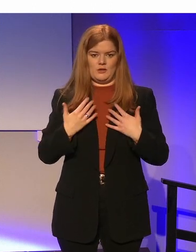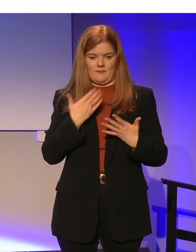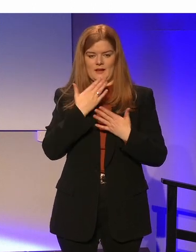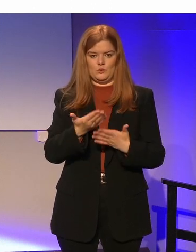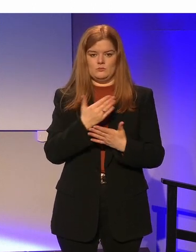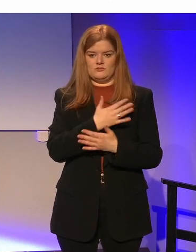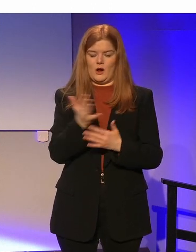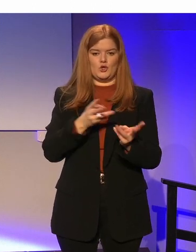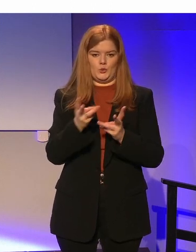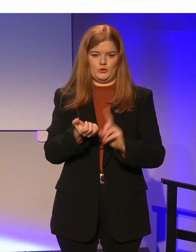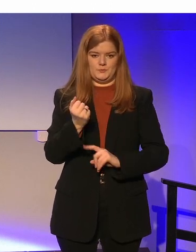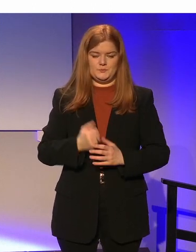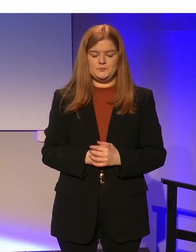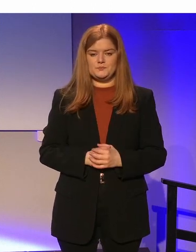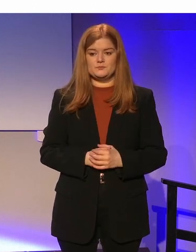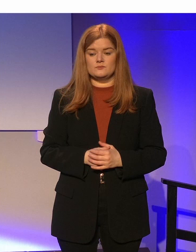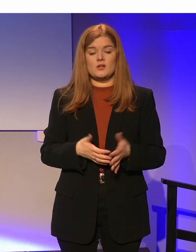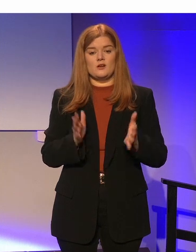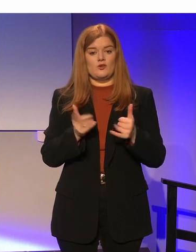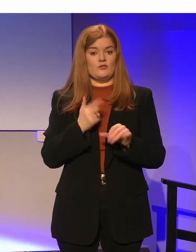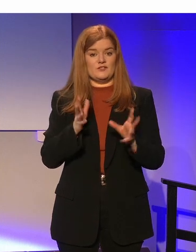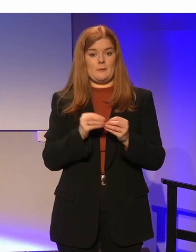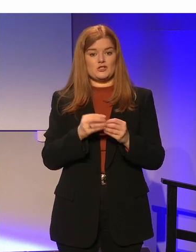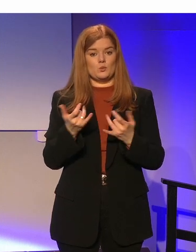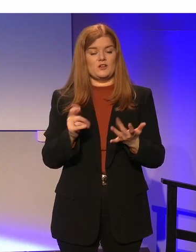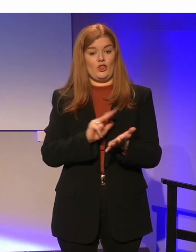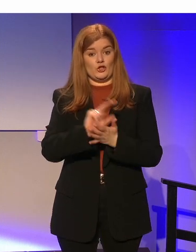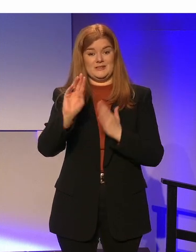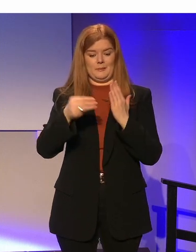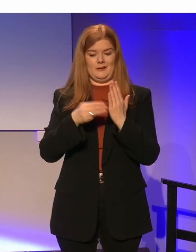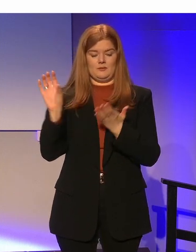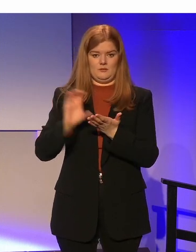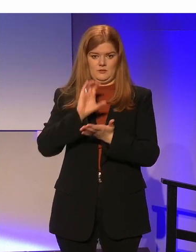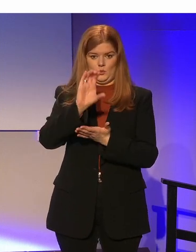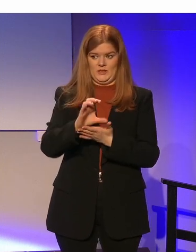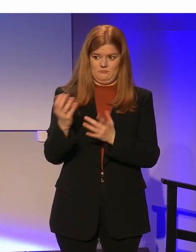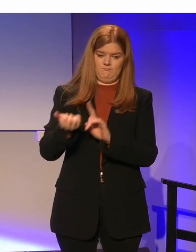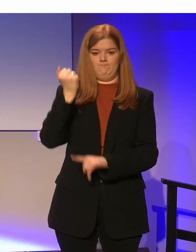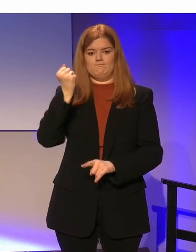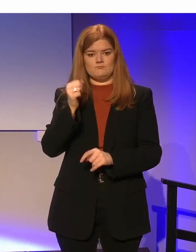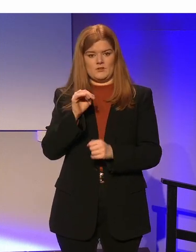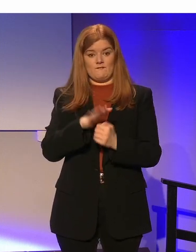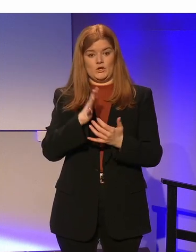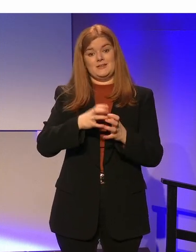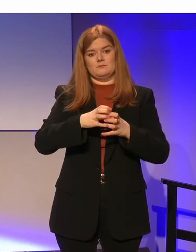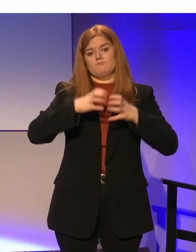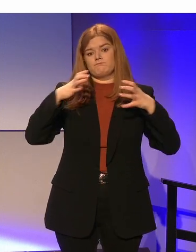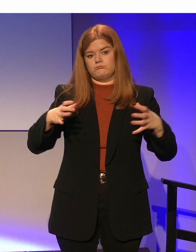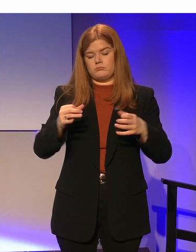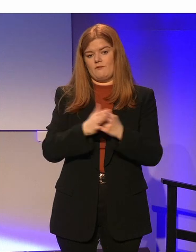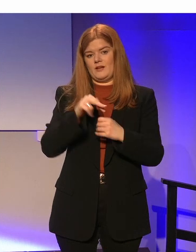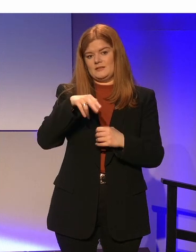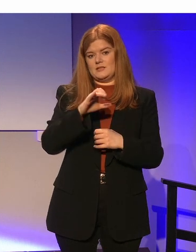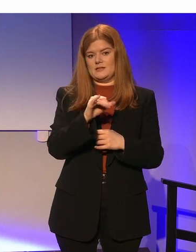for all the work that you do. As I mentioned earlier, the 13 million that we secured for the expansion of